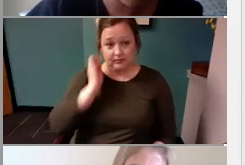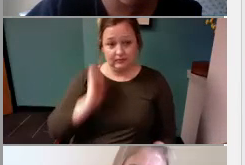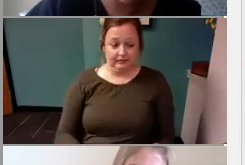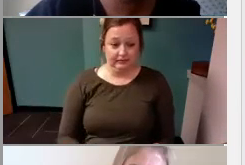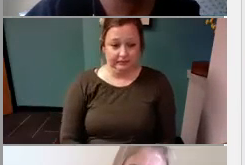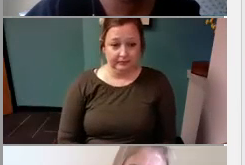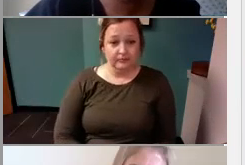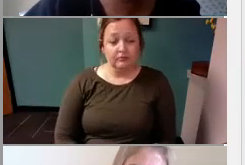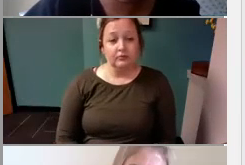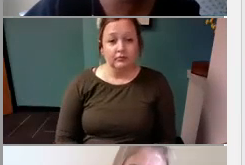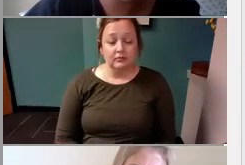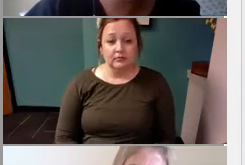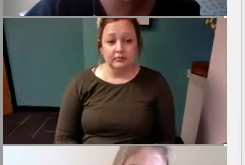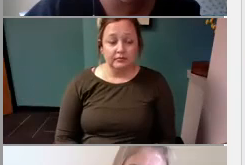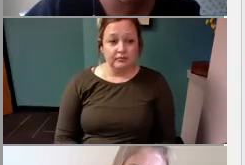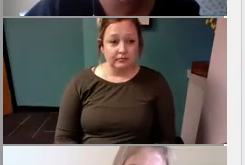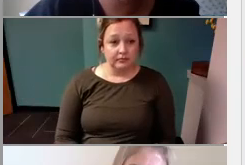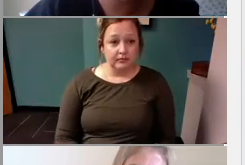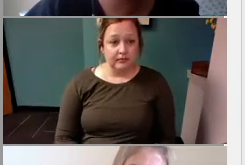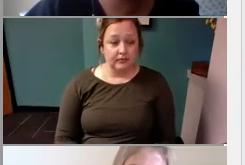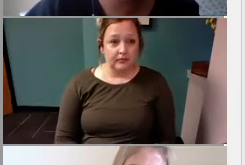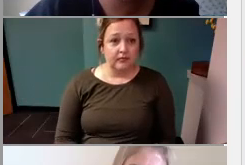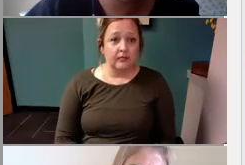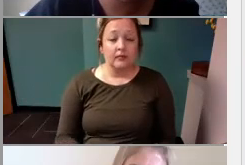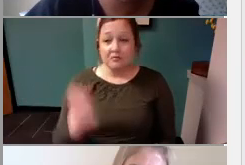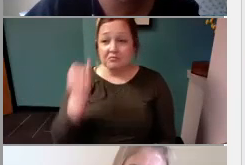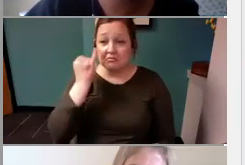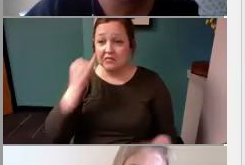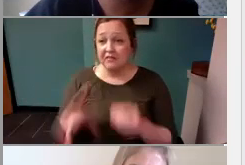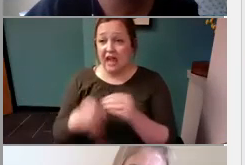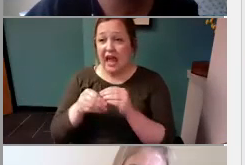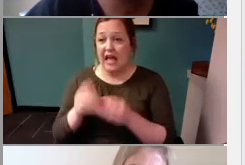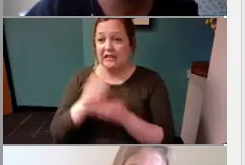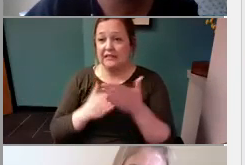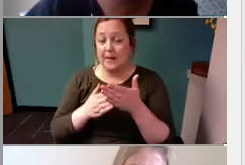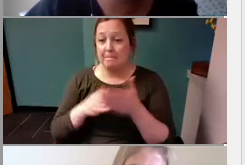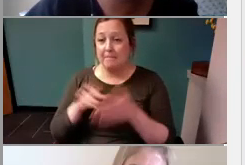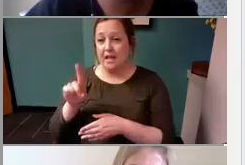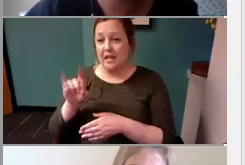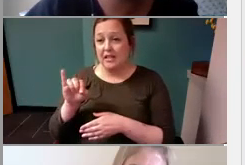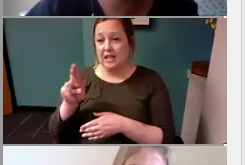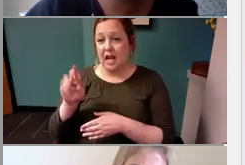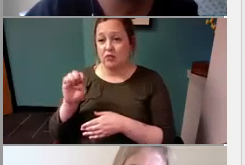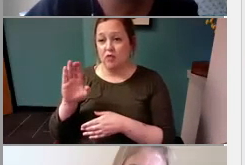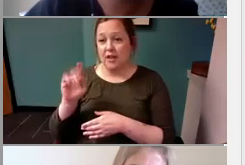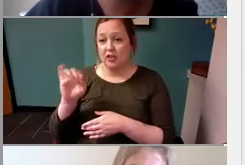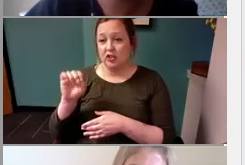so let's say that I put some directions here. I'm sorry for the bad diagram.